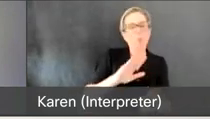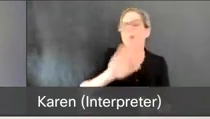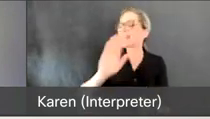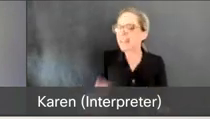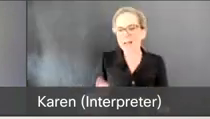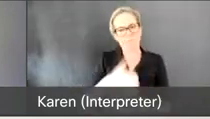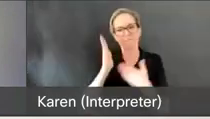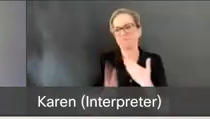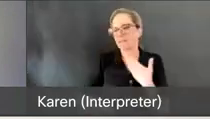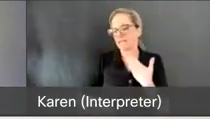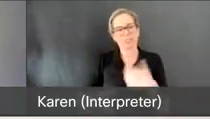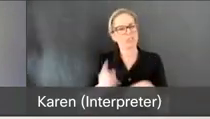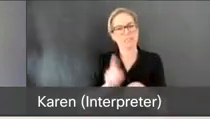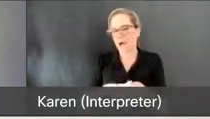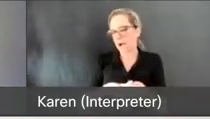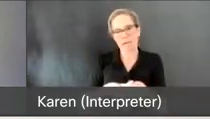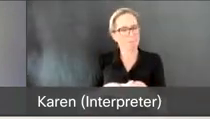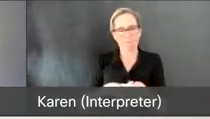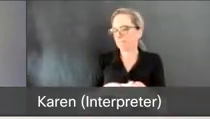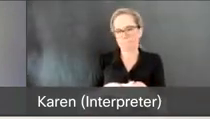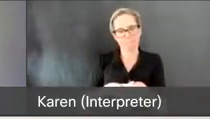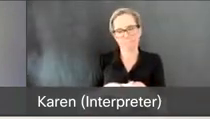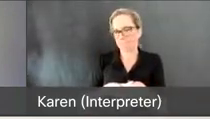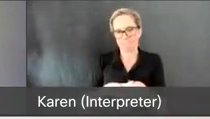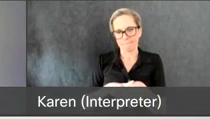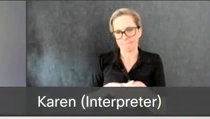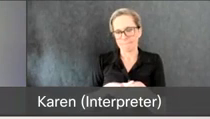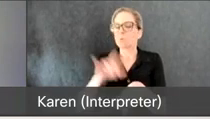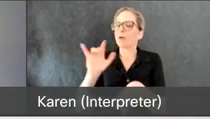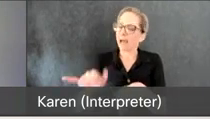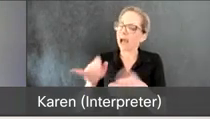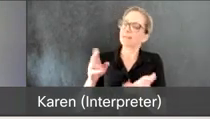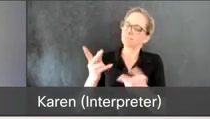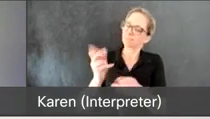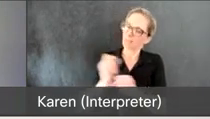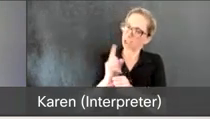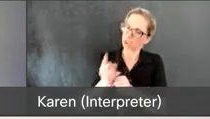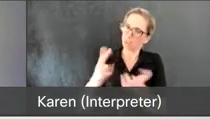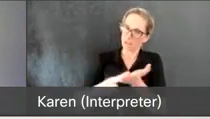the substantial completion date. So that keeps the contractor